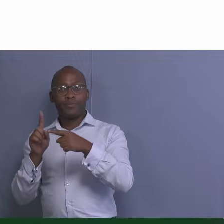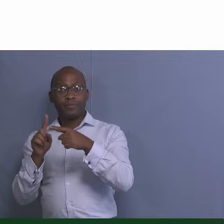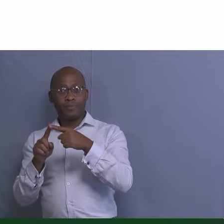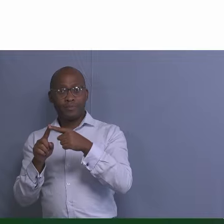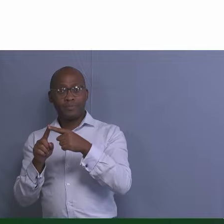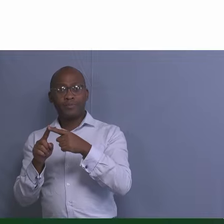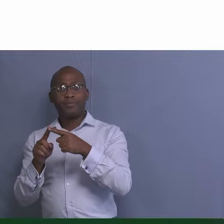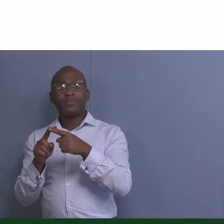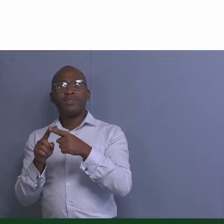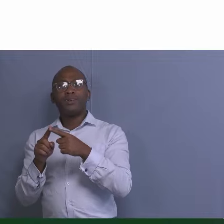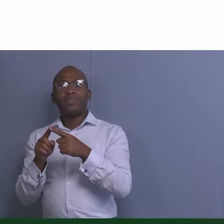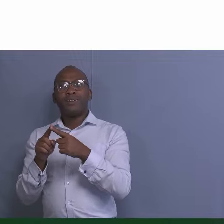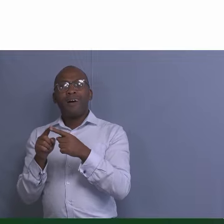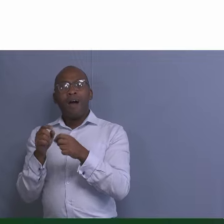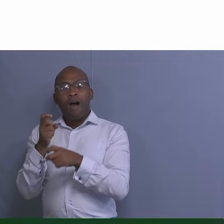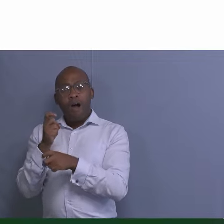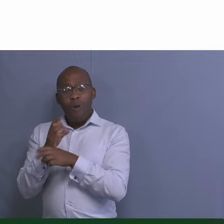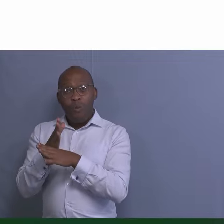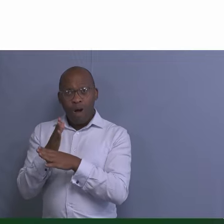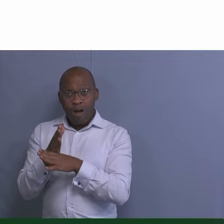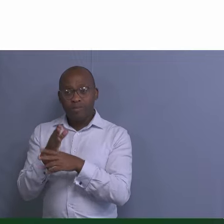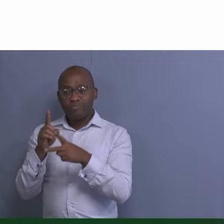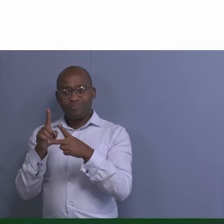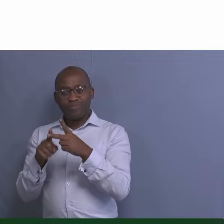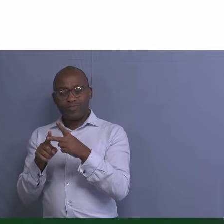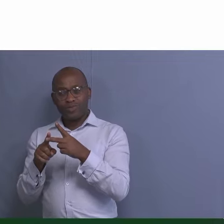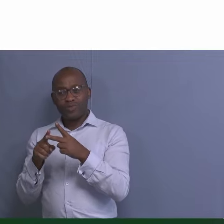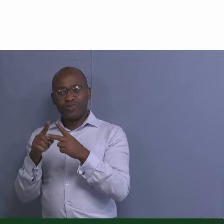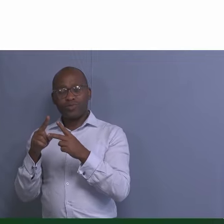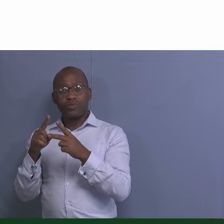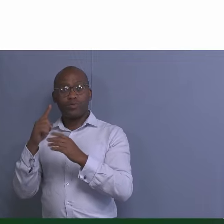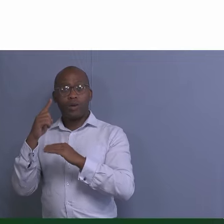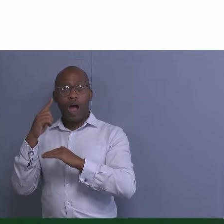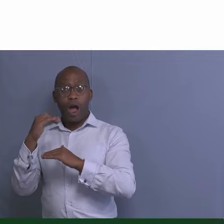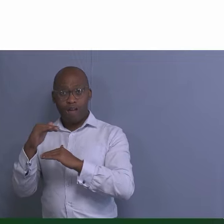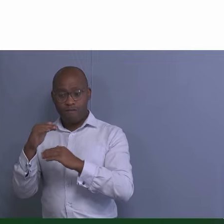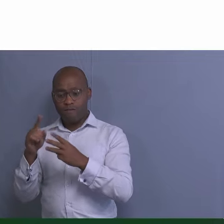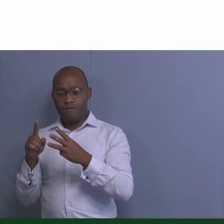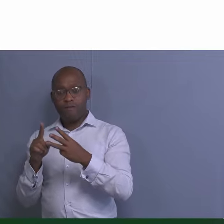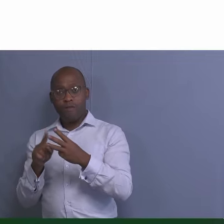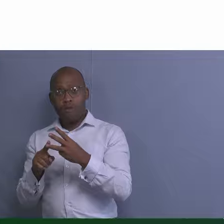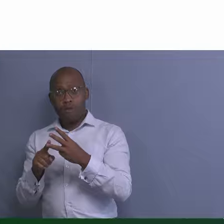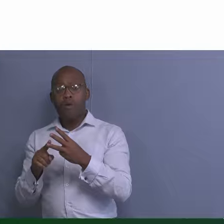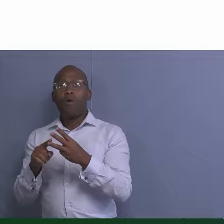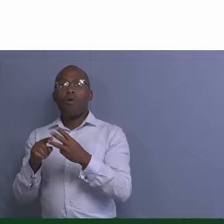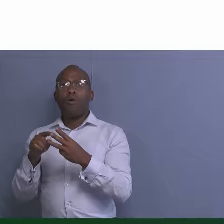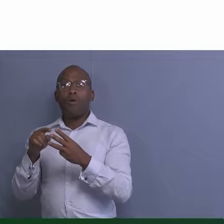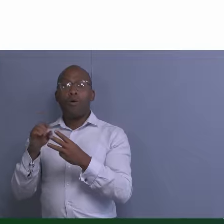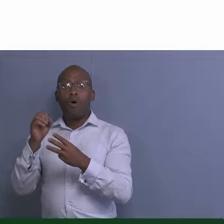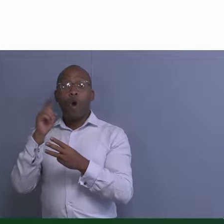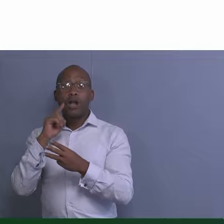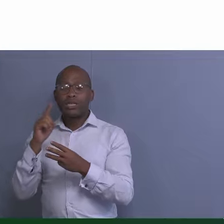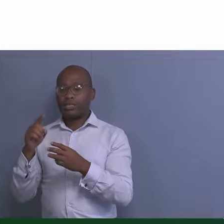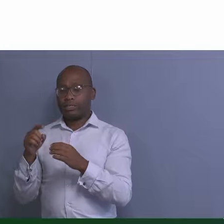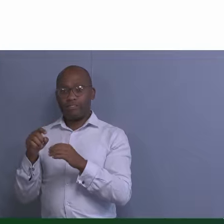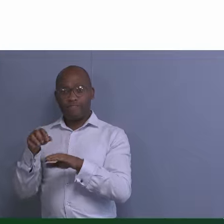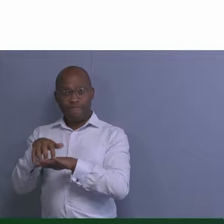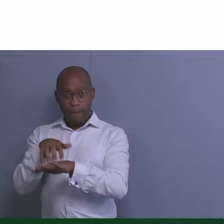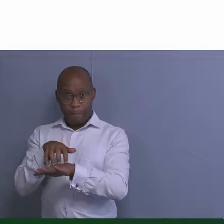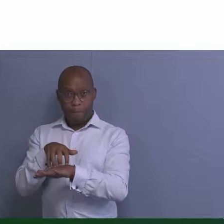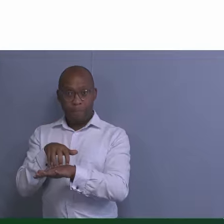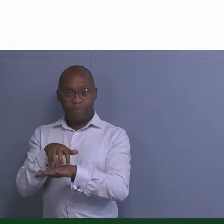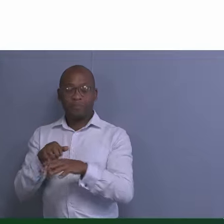semi-intensive farming, extensive farming, and organic farming. Now, let